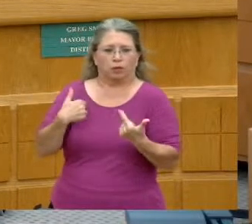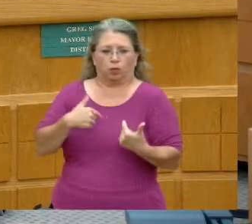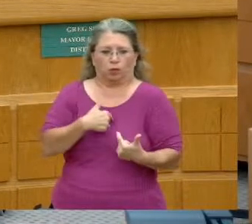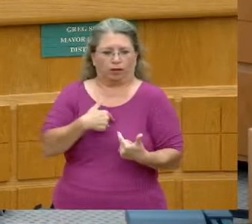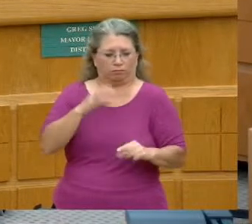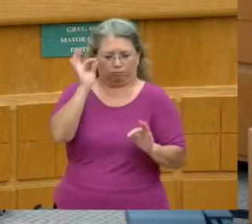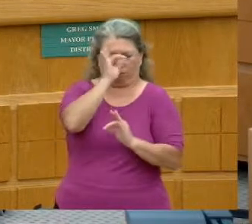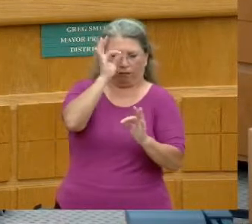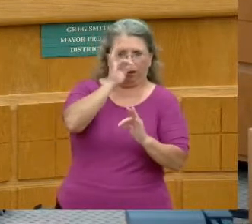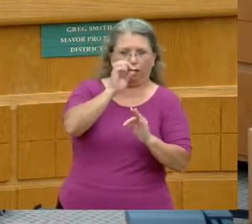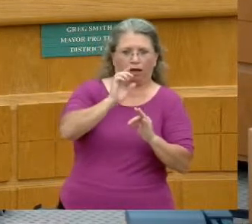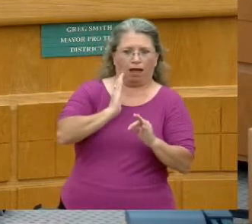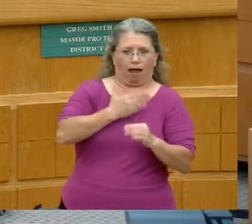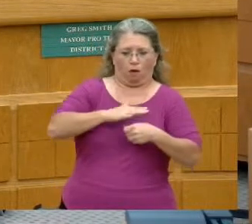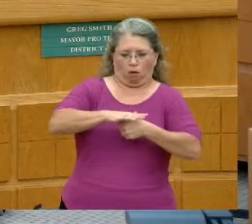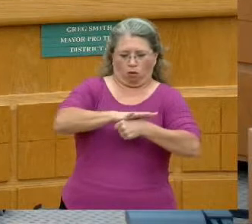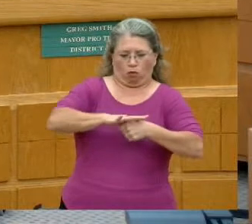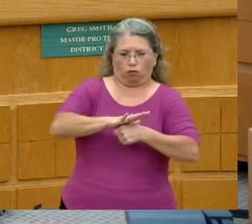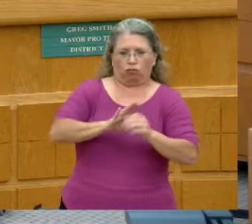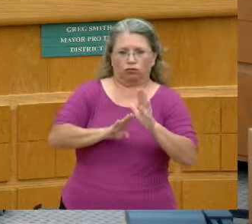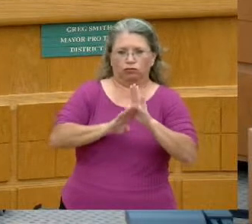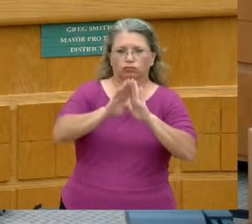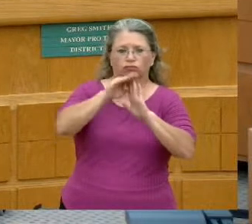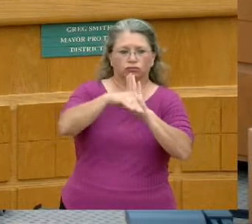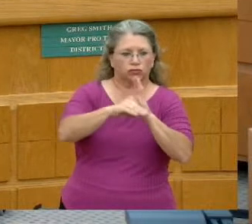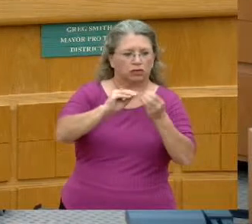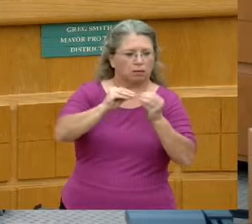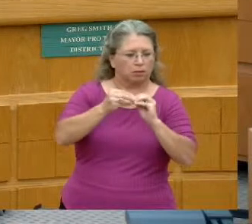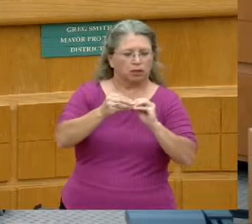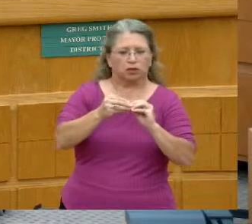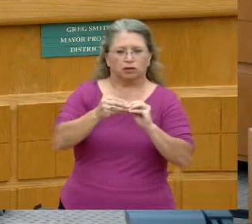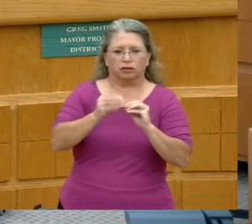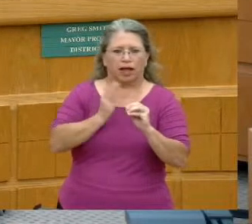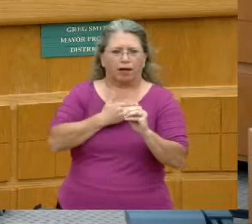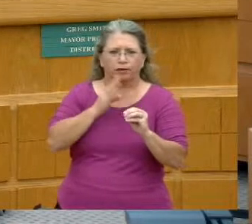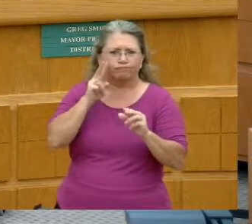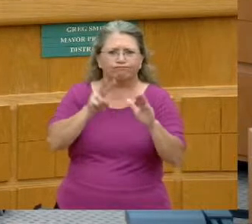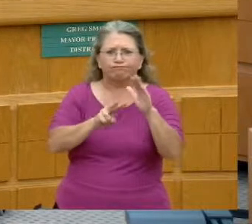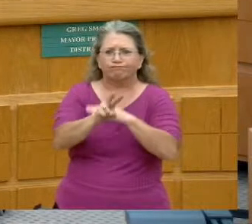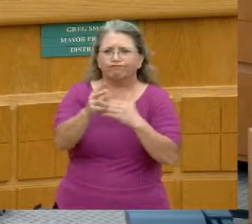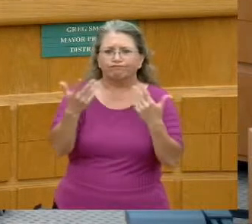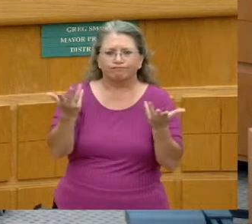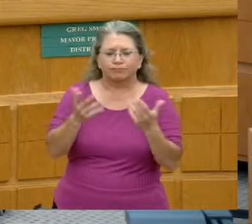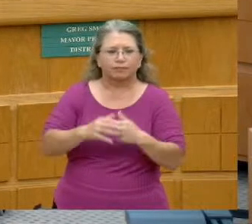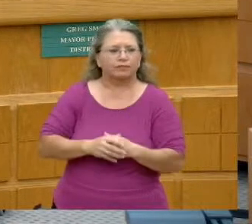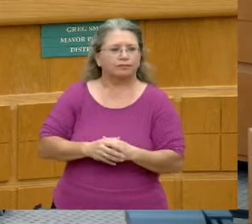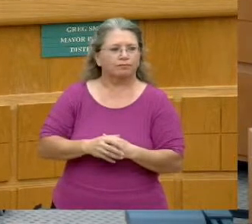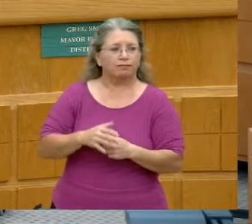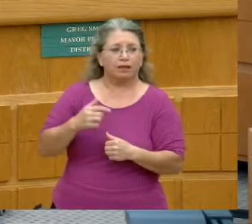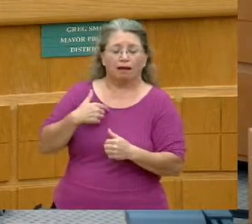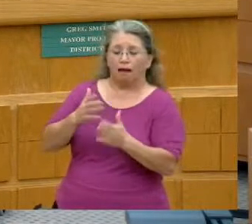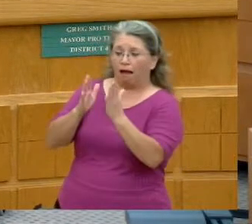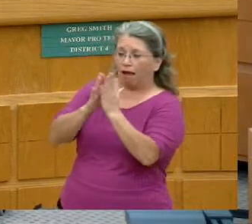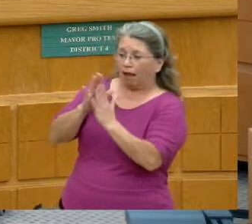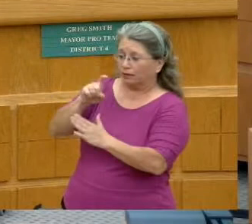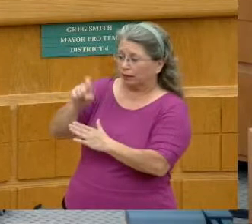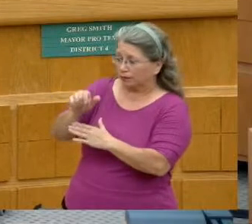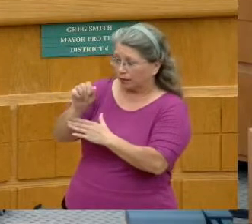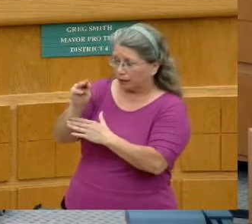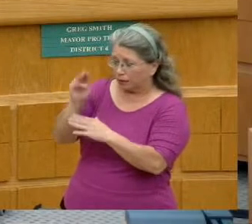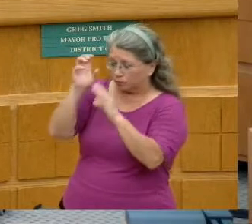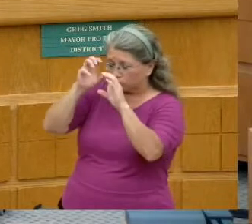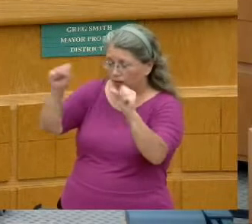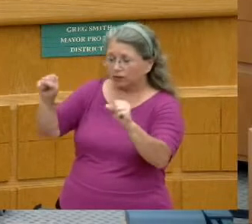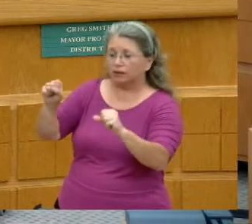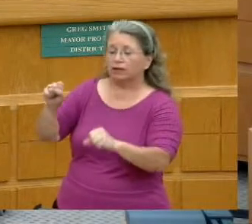asked Dr. Miller from Texas A&M Corpus Christi, does she have a group that could help us? And before I could say much more, she said, yes, we'll put together a